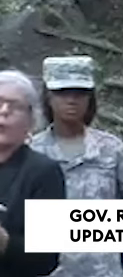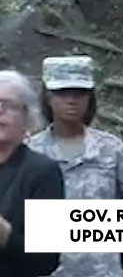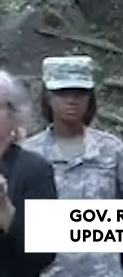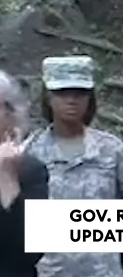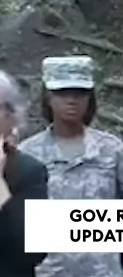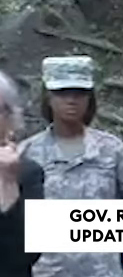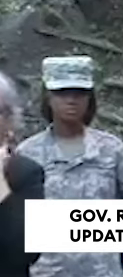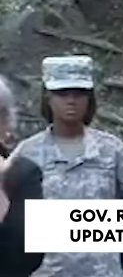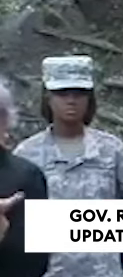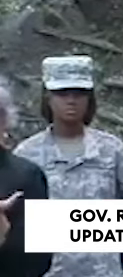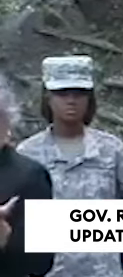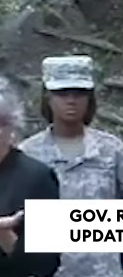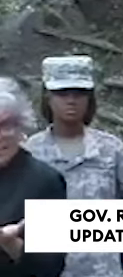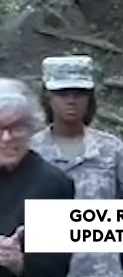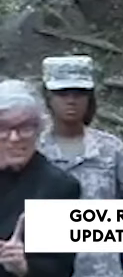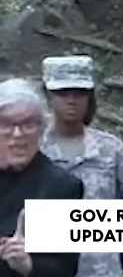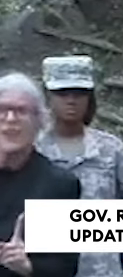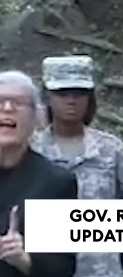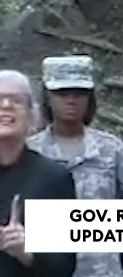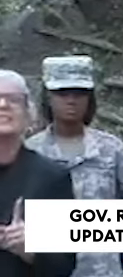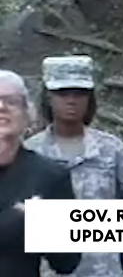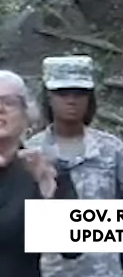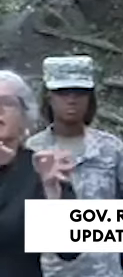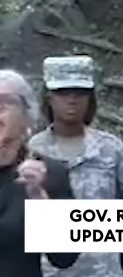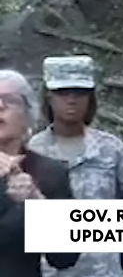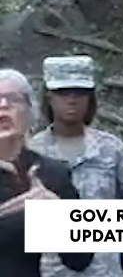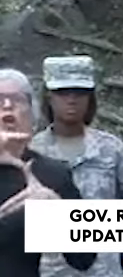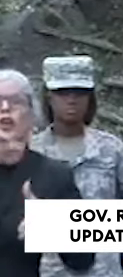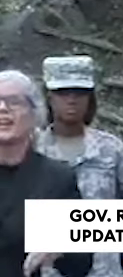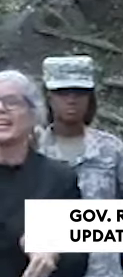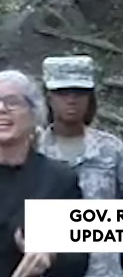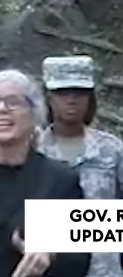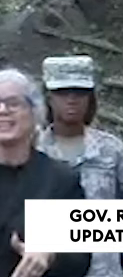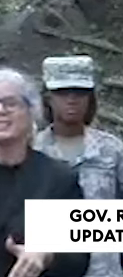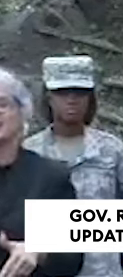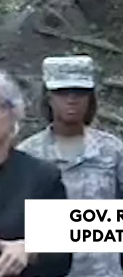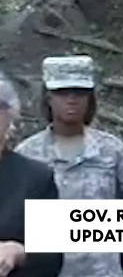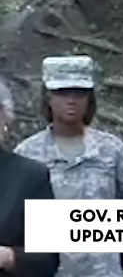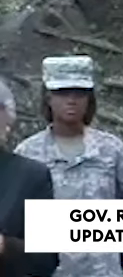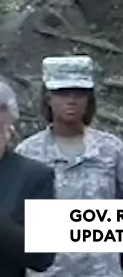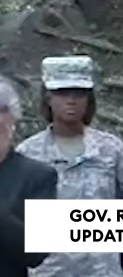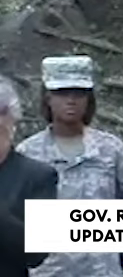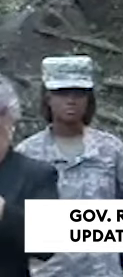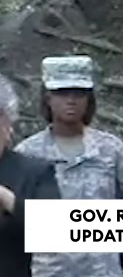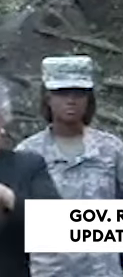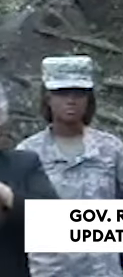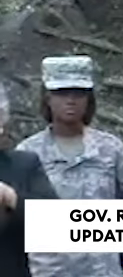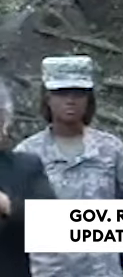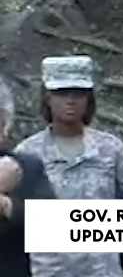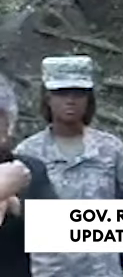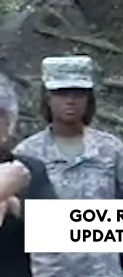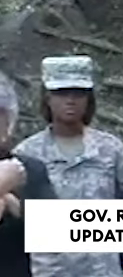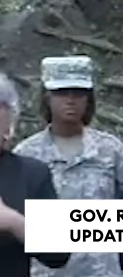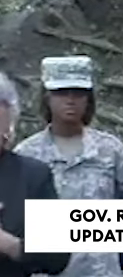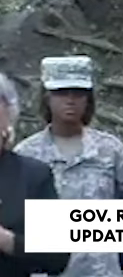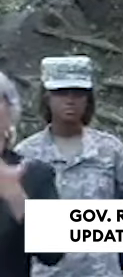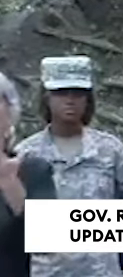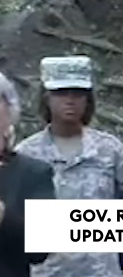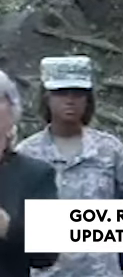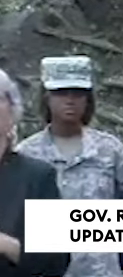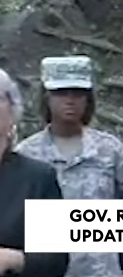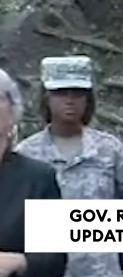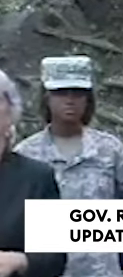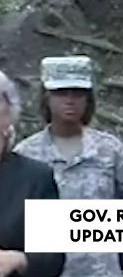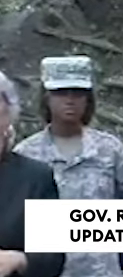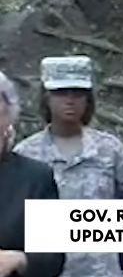fatalities. Well, I can tell you with Hurricane Ian, as soon as that storm hit, within an hour after it hitting, there were frantic